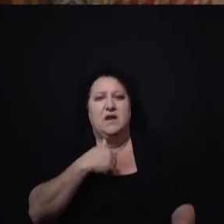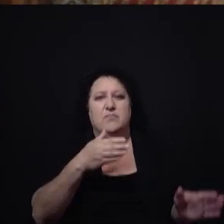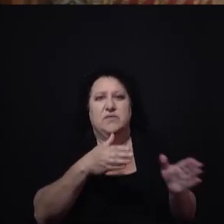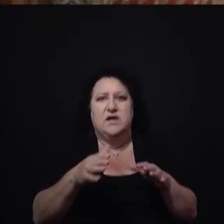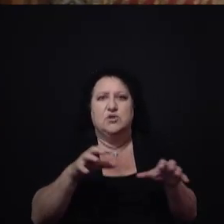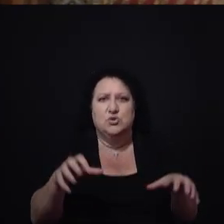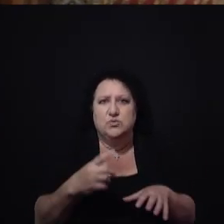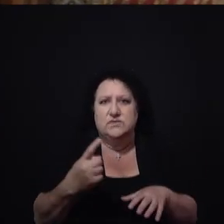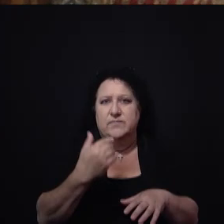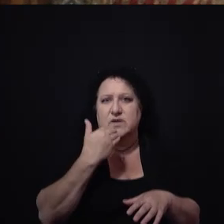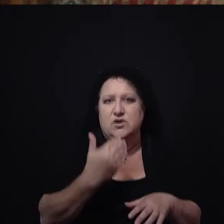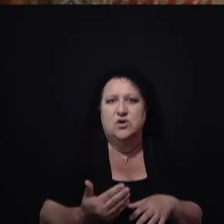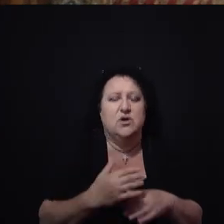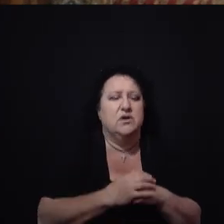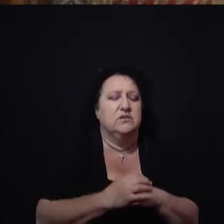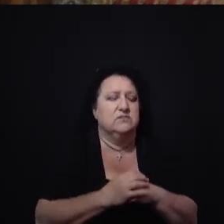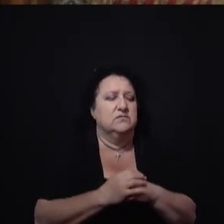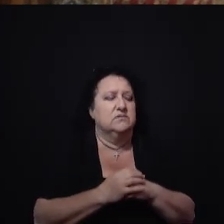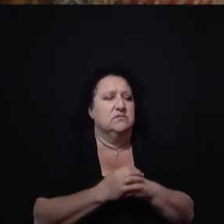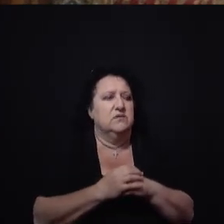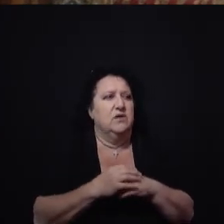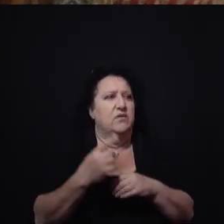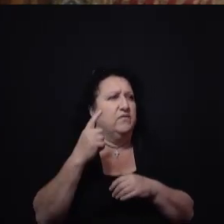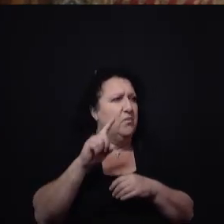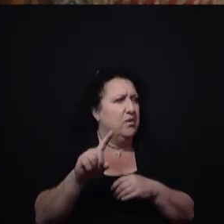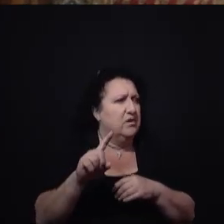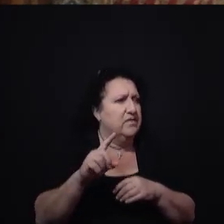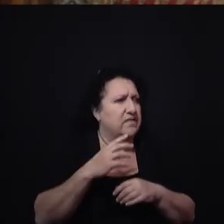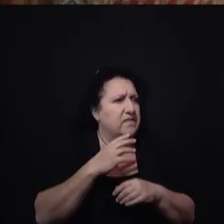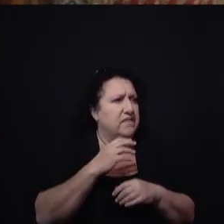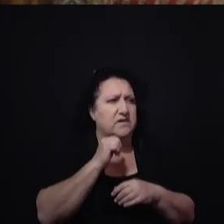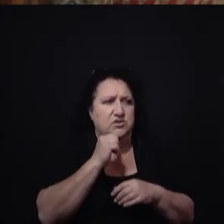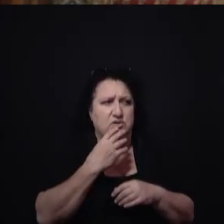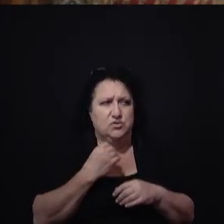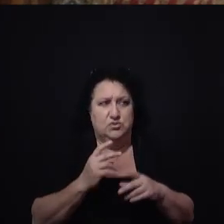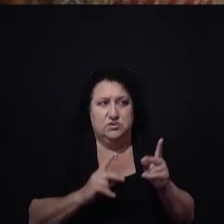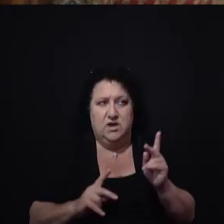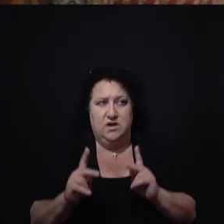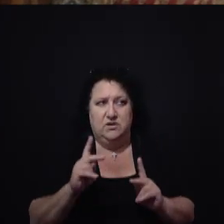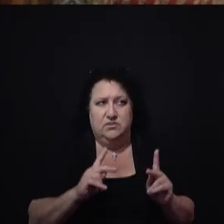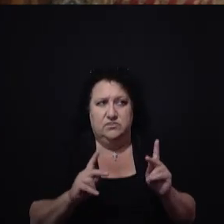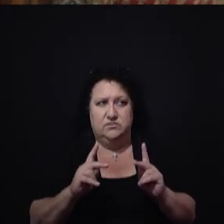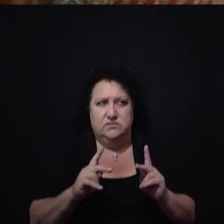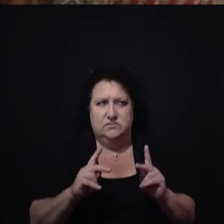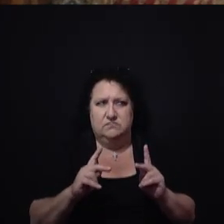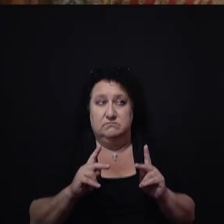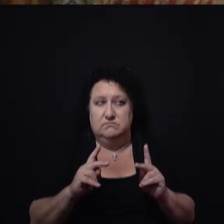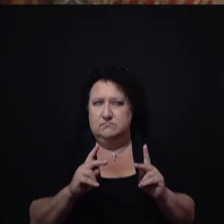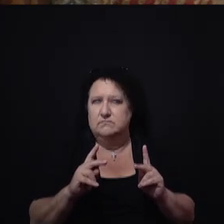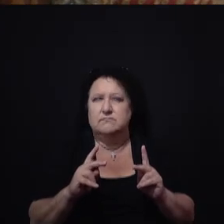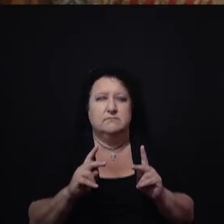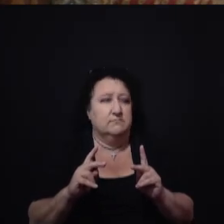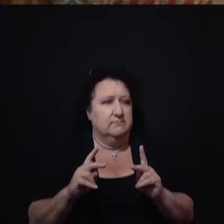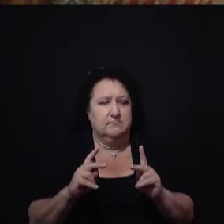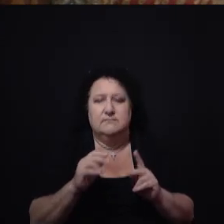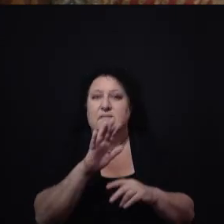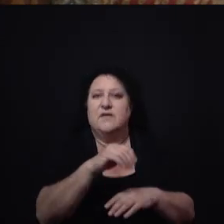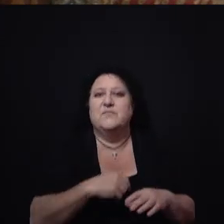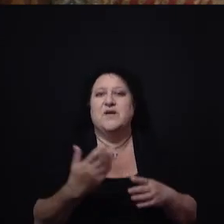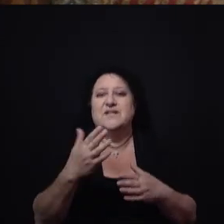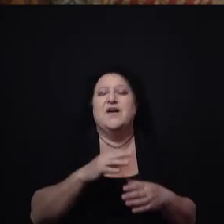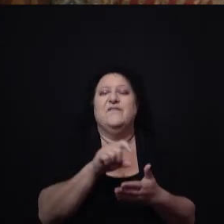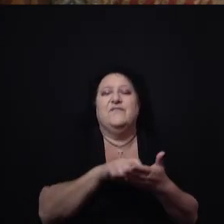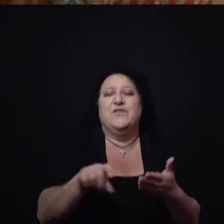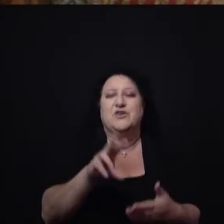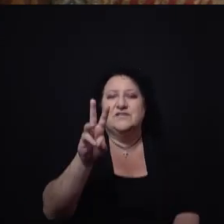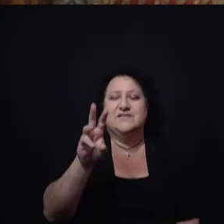way, somehow that was going to happen. And let me just show you, Isaiah 49, verses 6. He would have known this. Paul would have known this for sure.